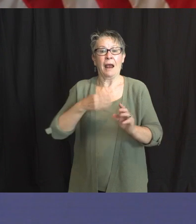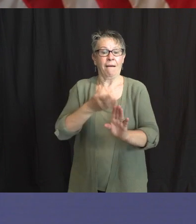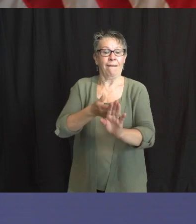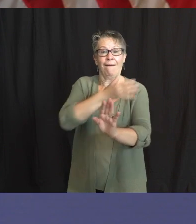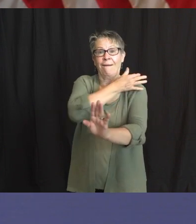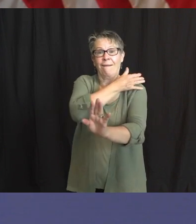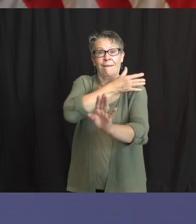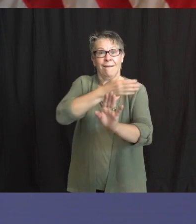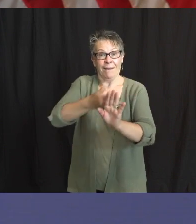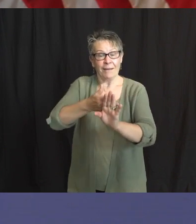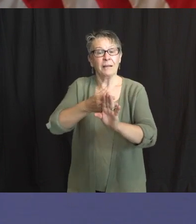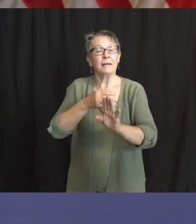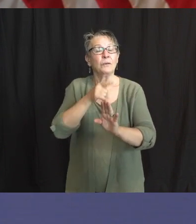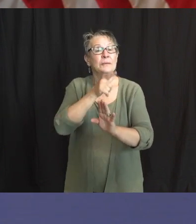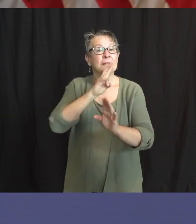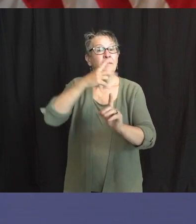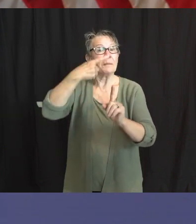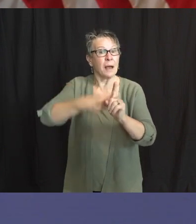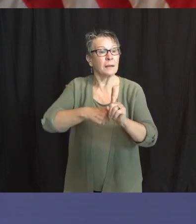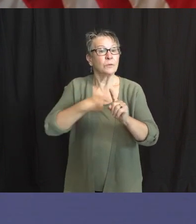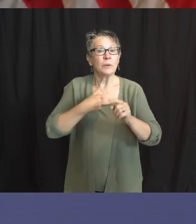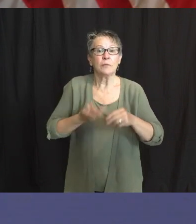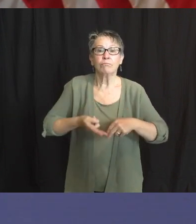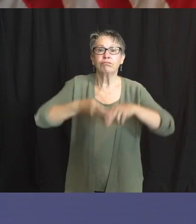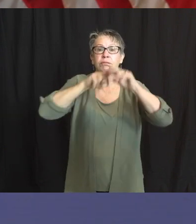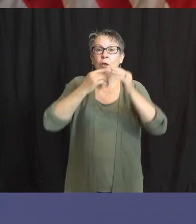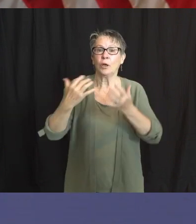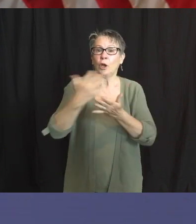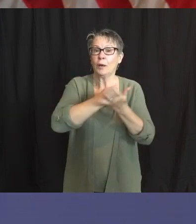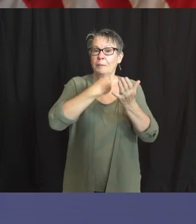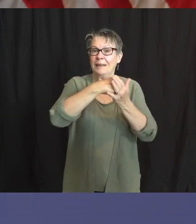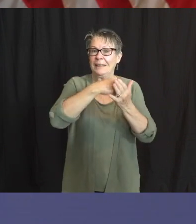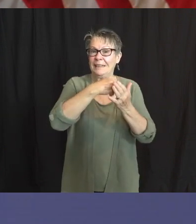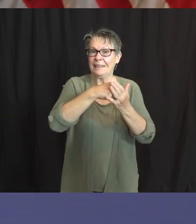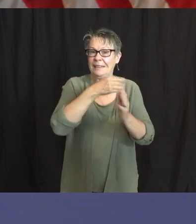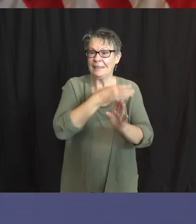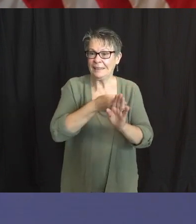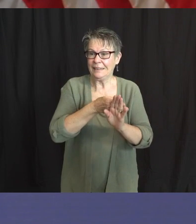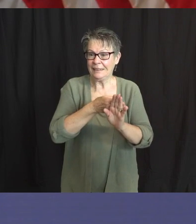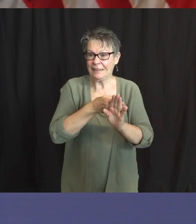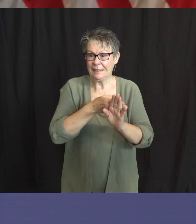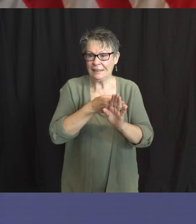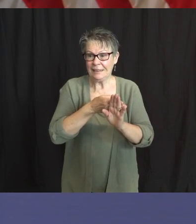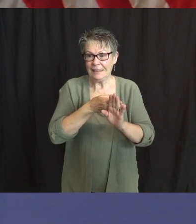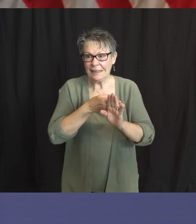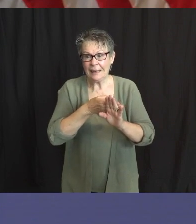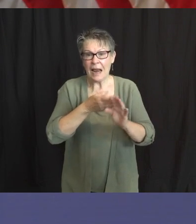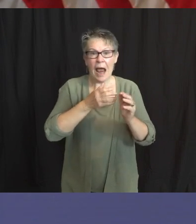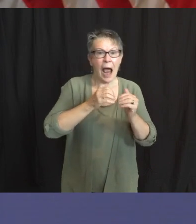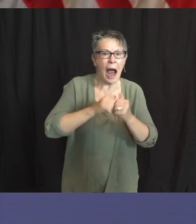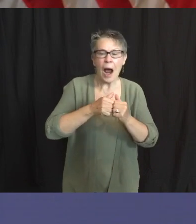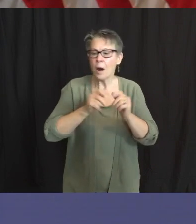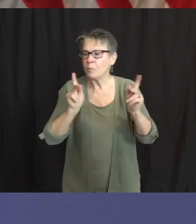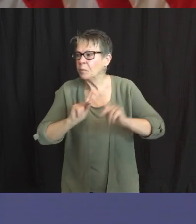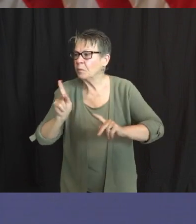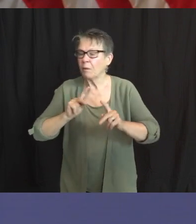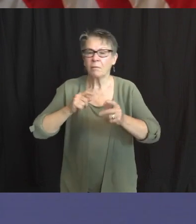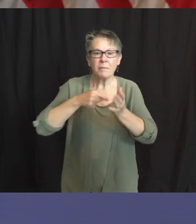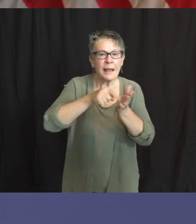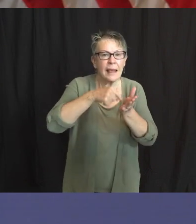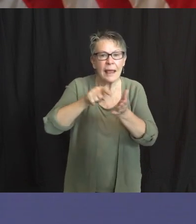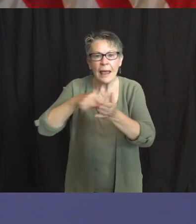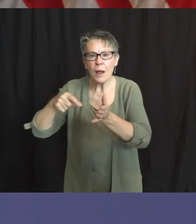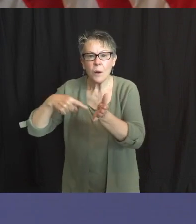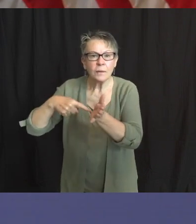day funds, making record pension payments, managing our indebtedness aggressively and refinancing downward. But right now we